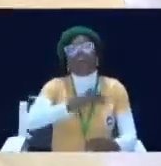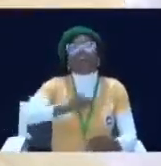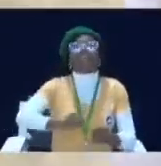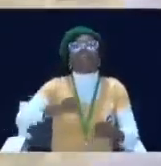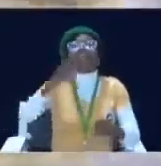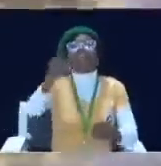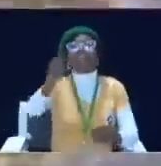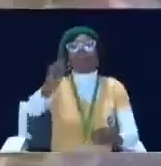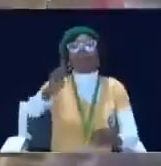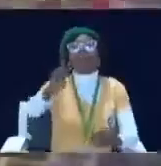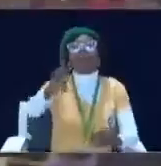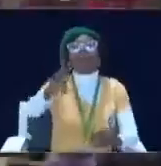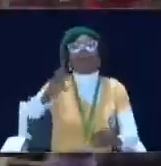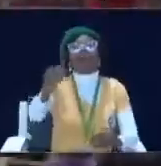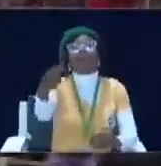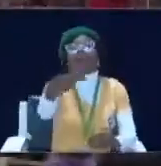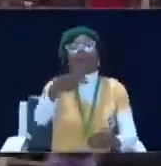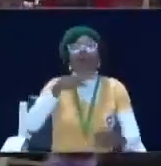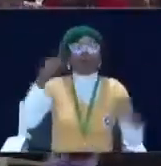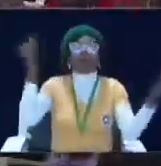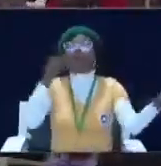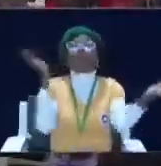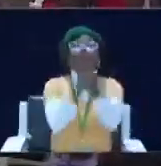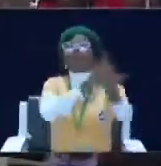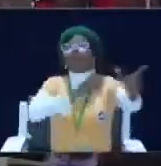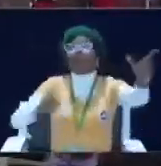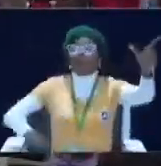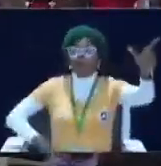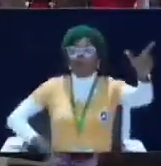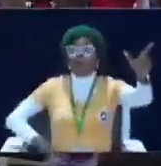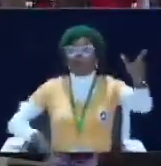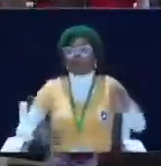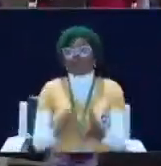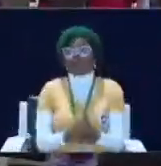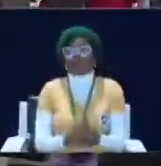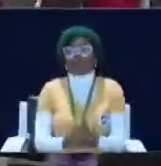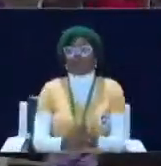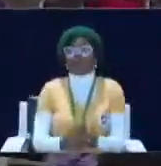God. Praise the Lord.